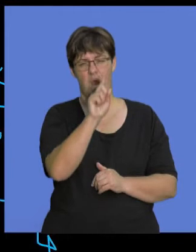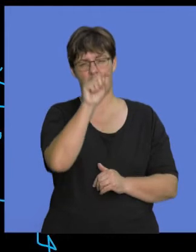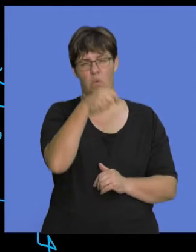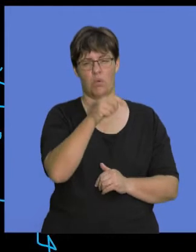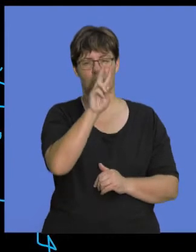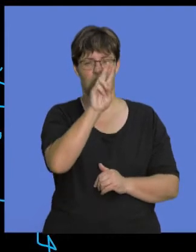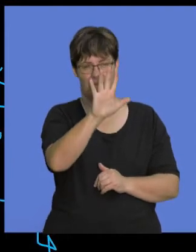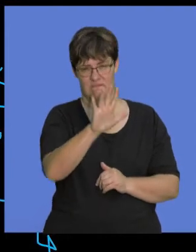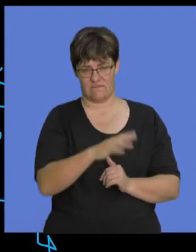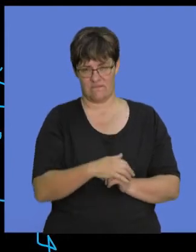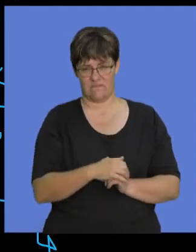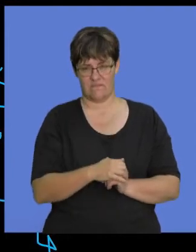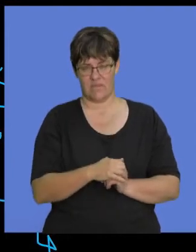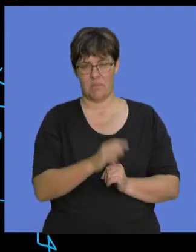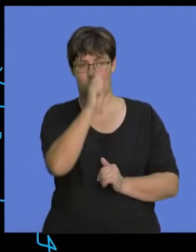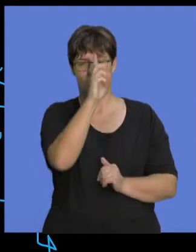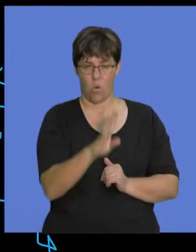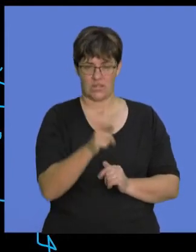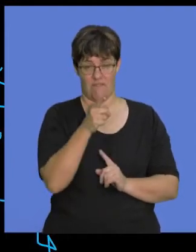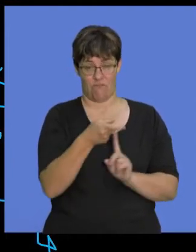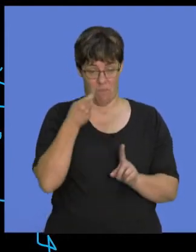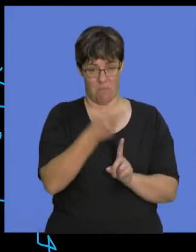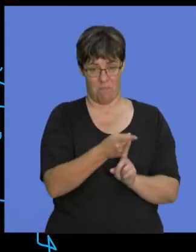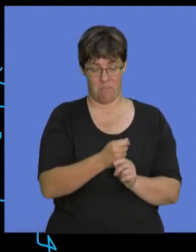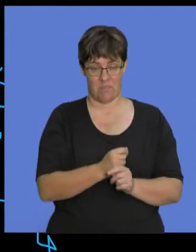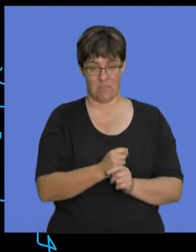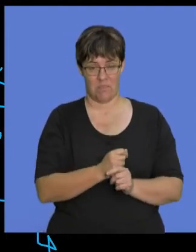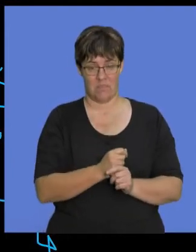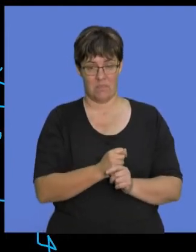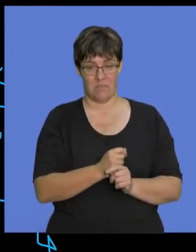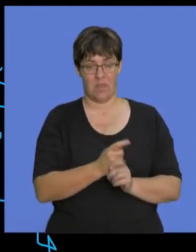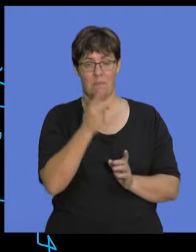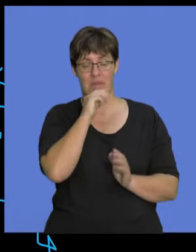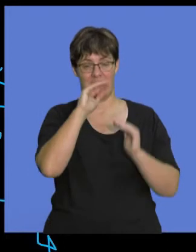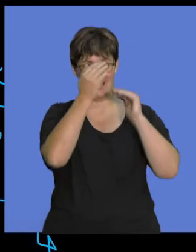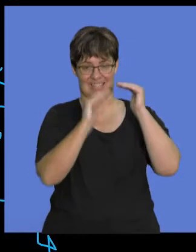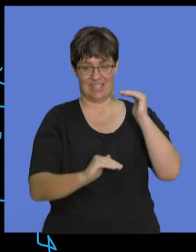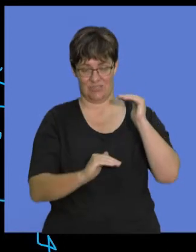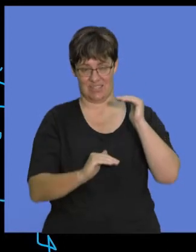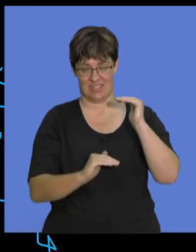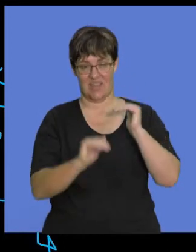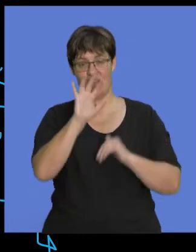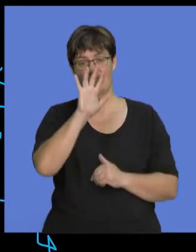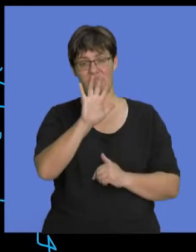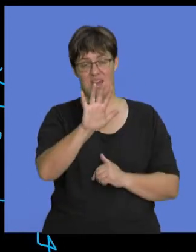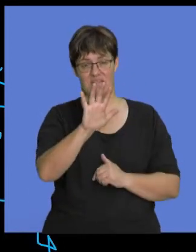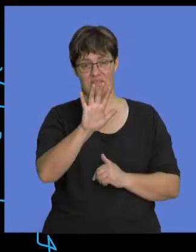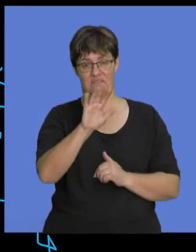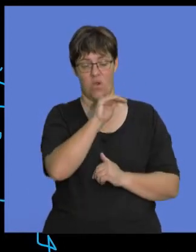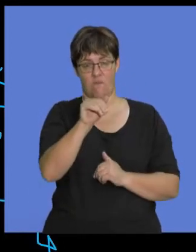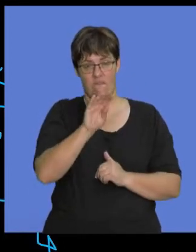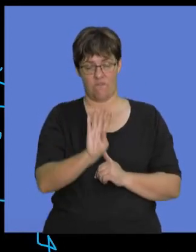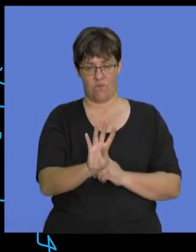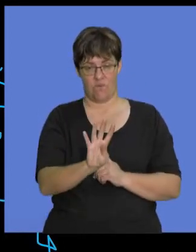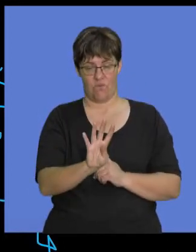which is like 1,25, okay, which is a quarter of that. So it's going to decrease to